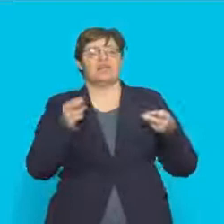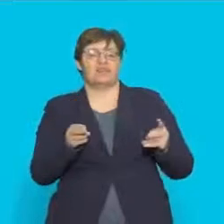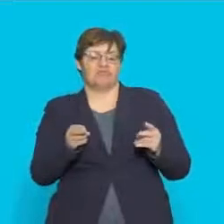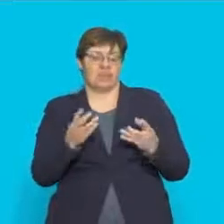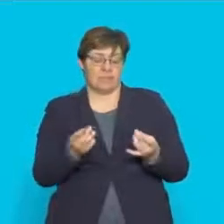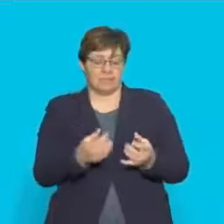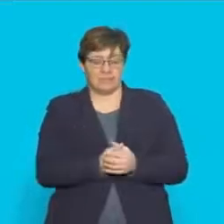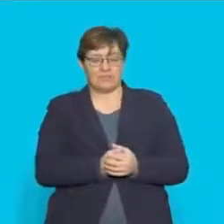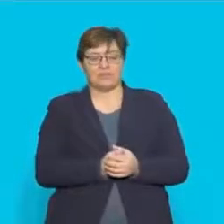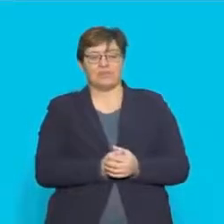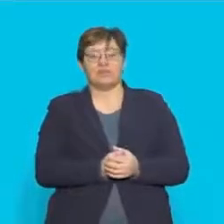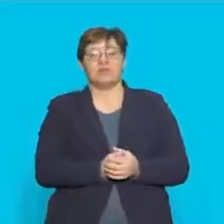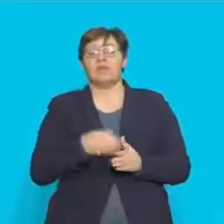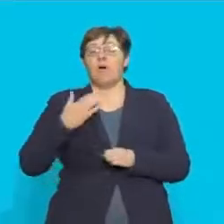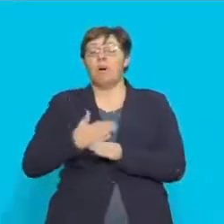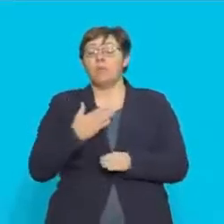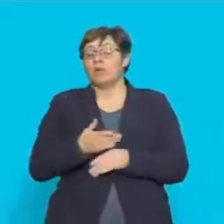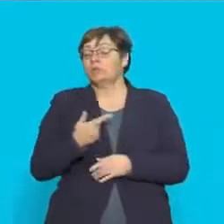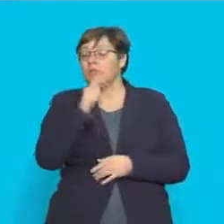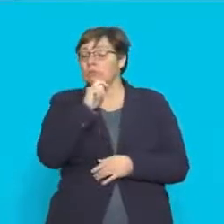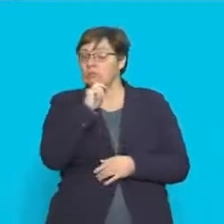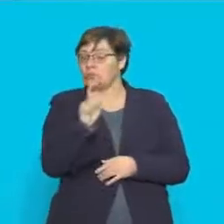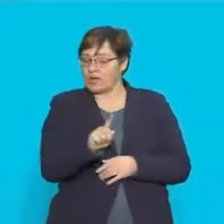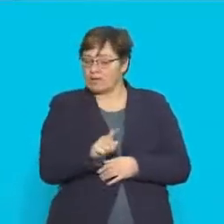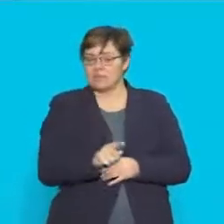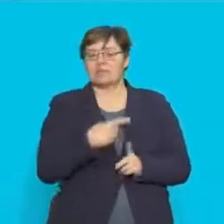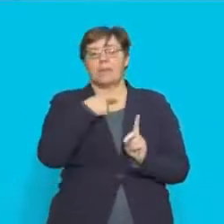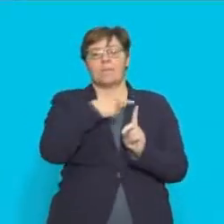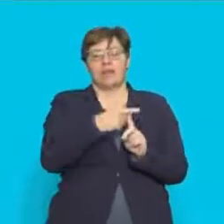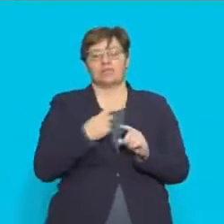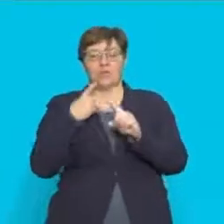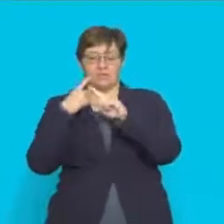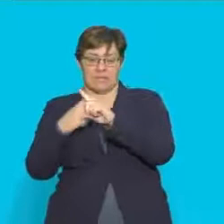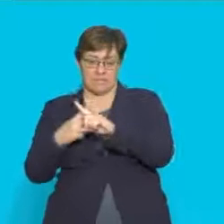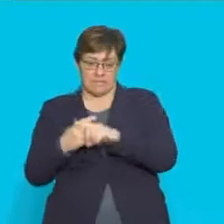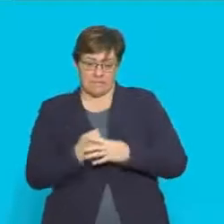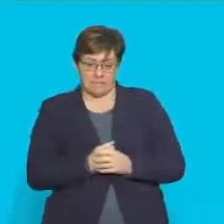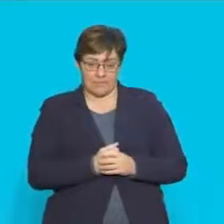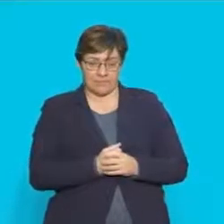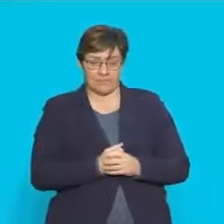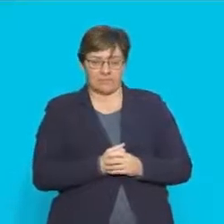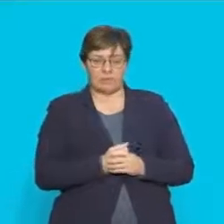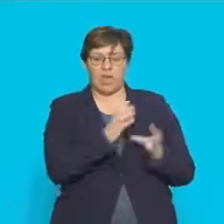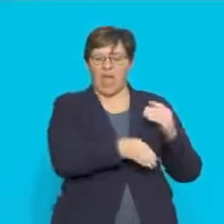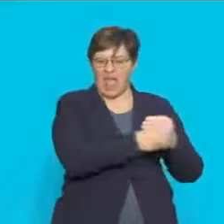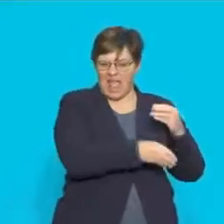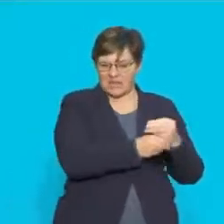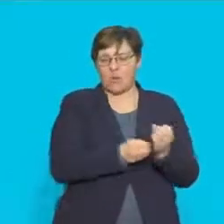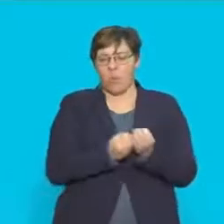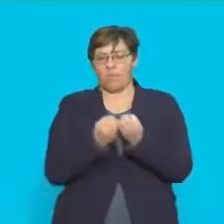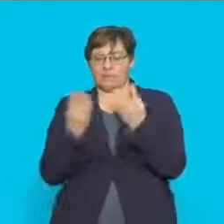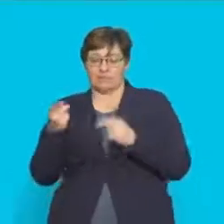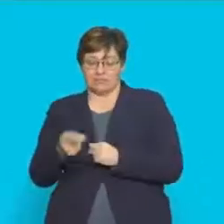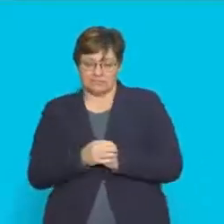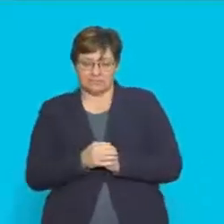each time. And then the operations that we use in order to move from one number to the other is a plus and